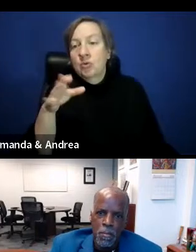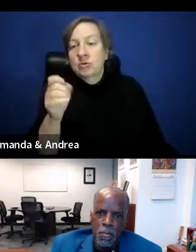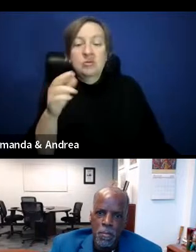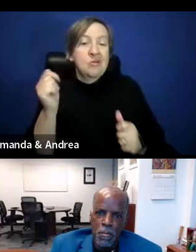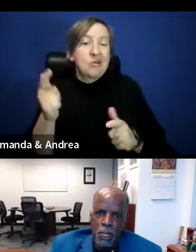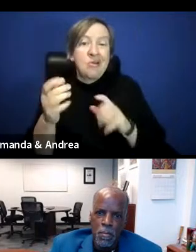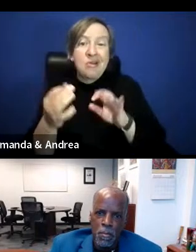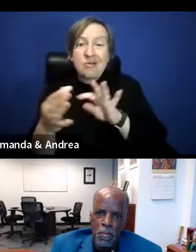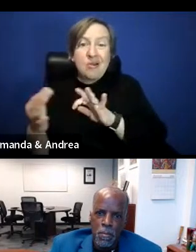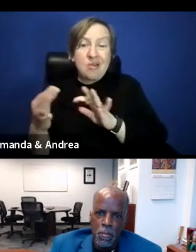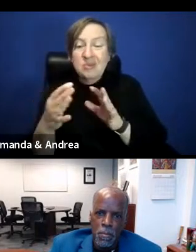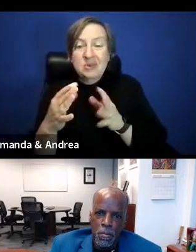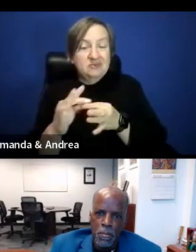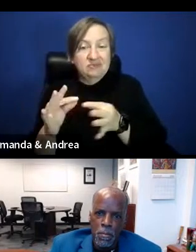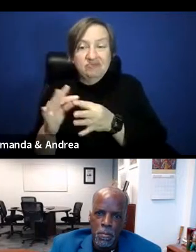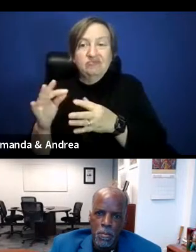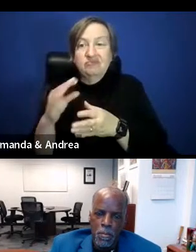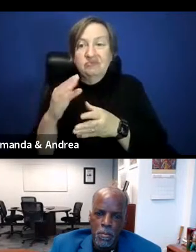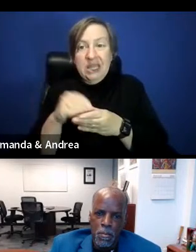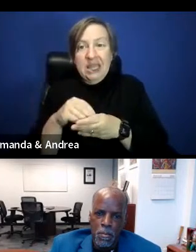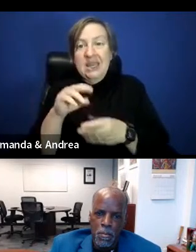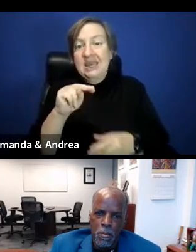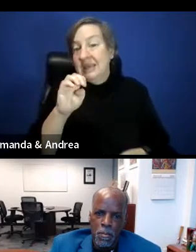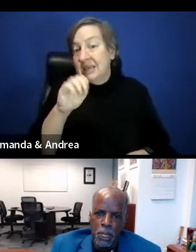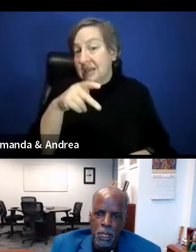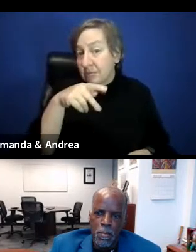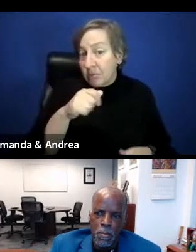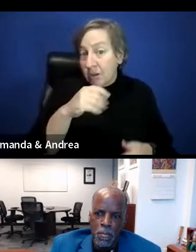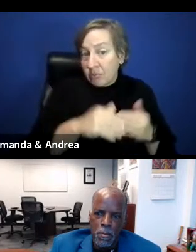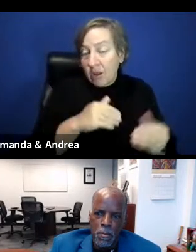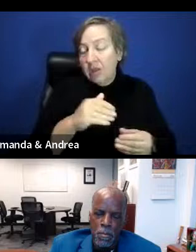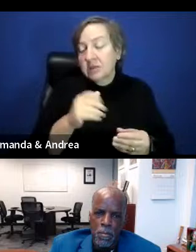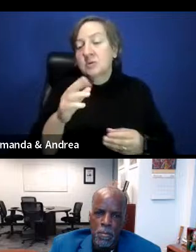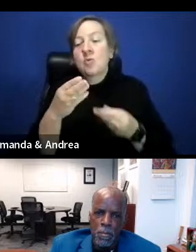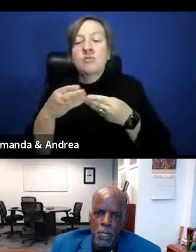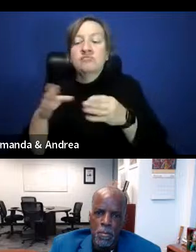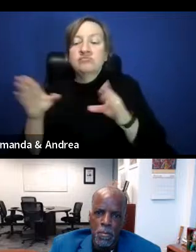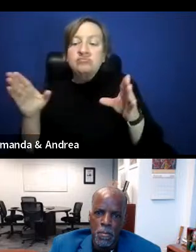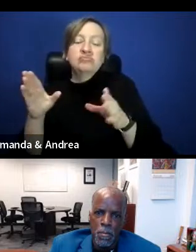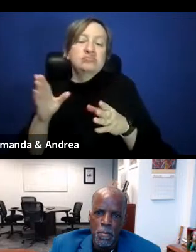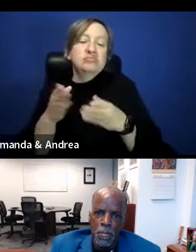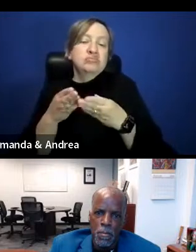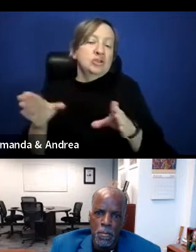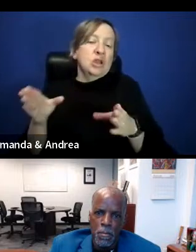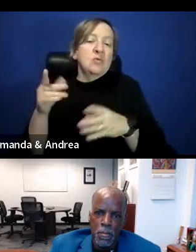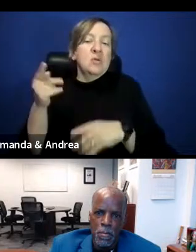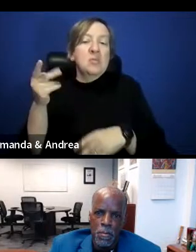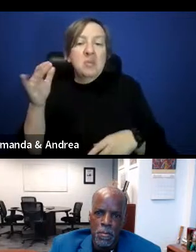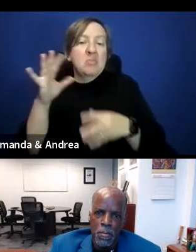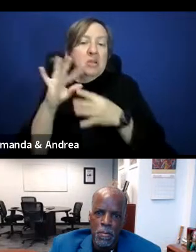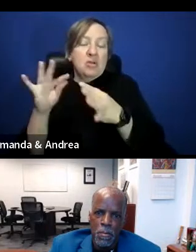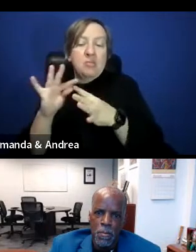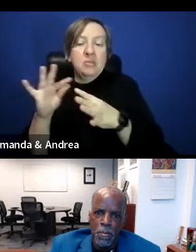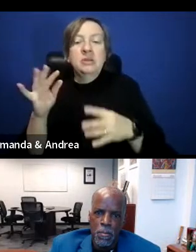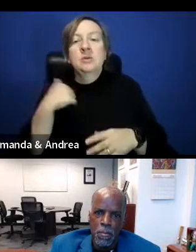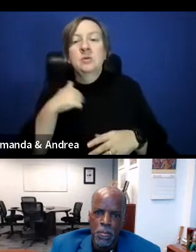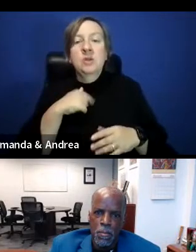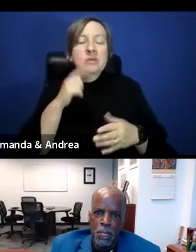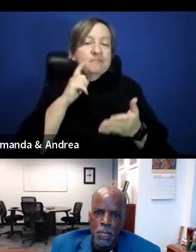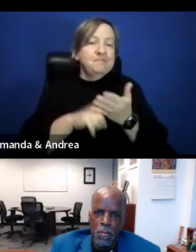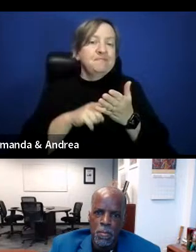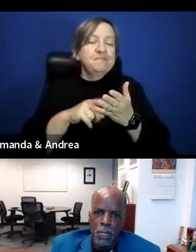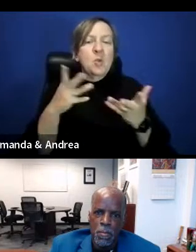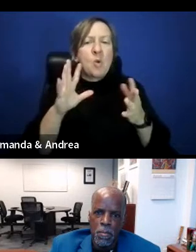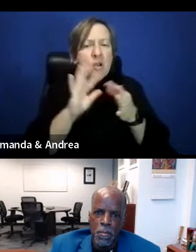it, within the scope of the NEPA process or within the broader bounds of overall public comment, we're identifying the comments and themes